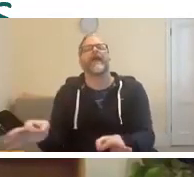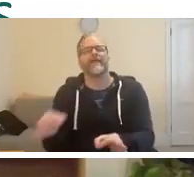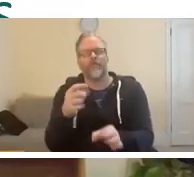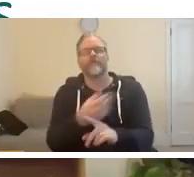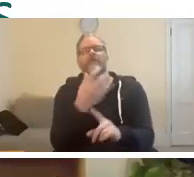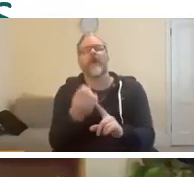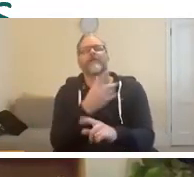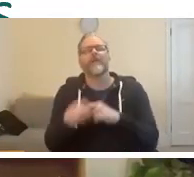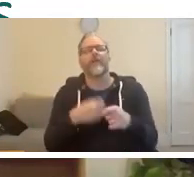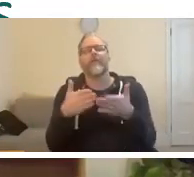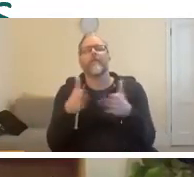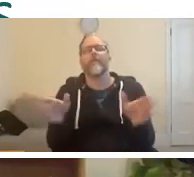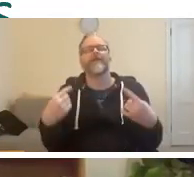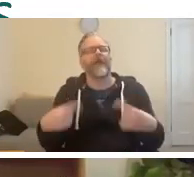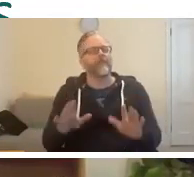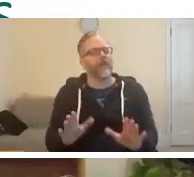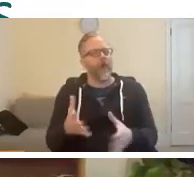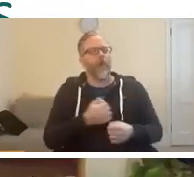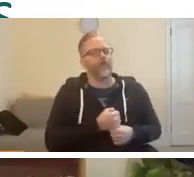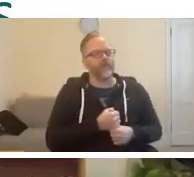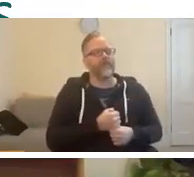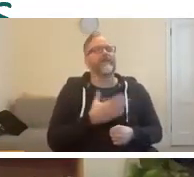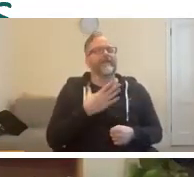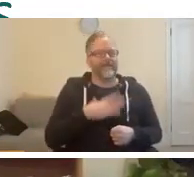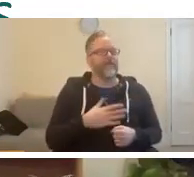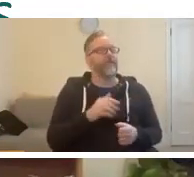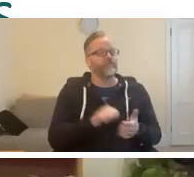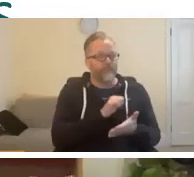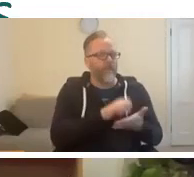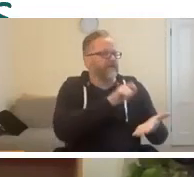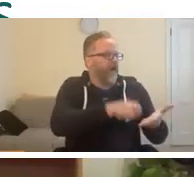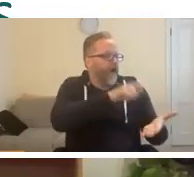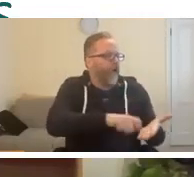be made available until we've received sign-off on everything.